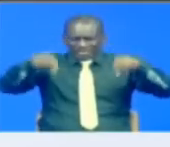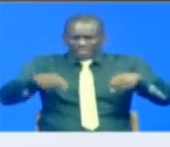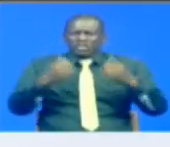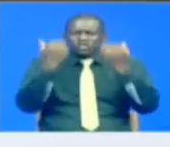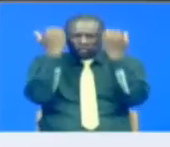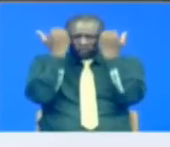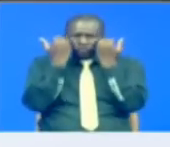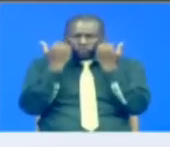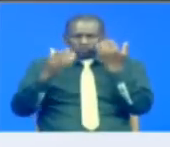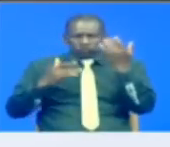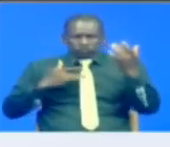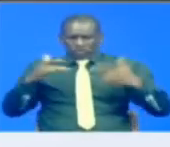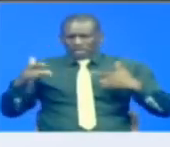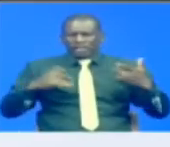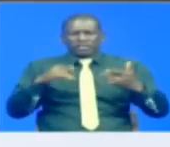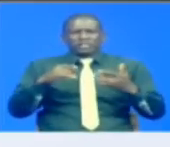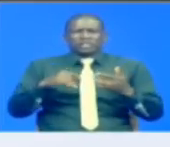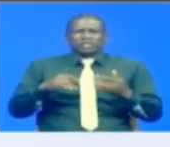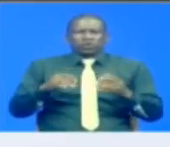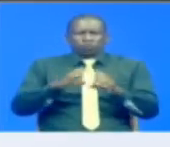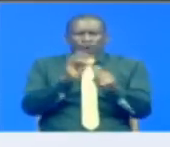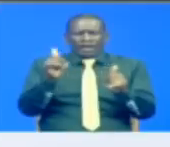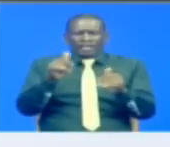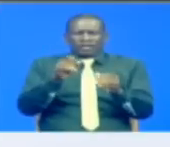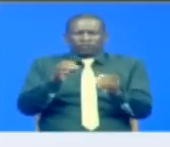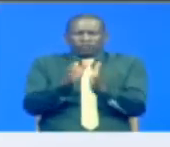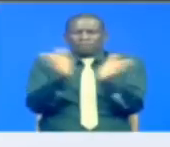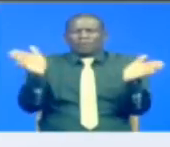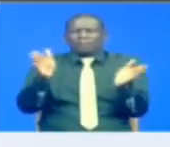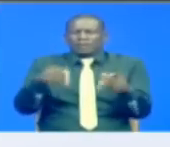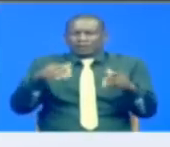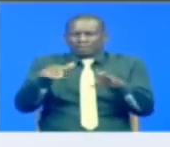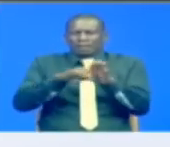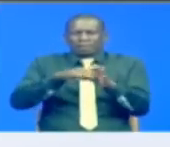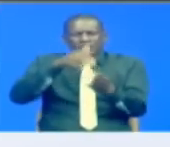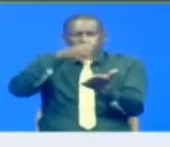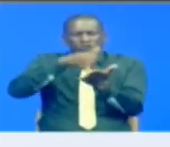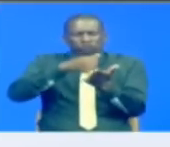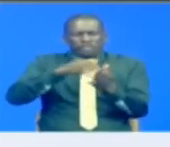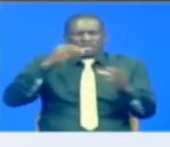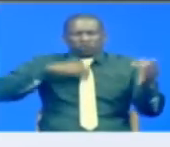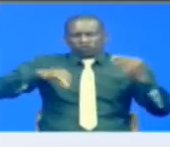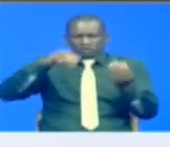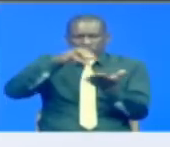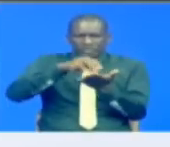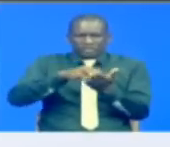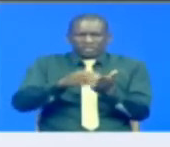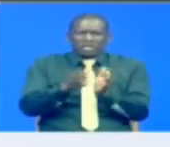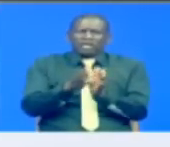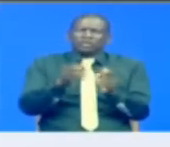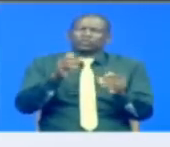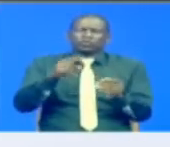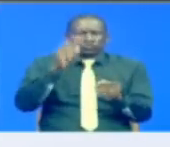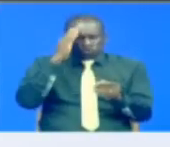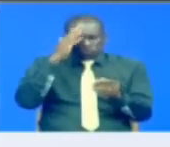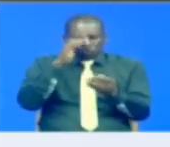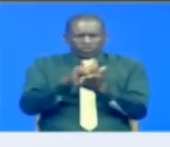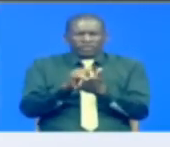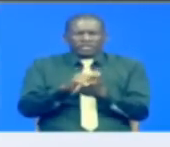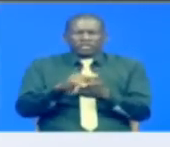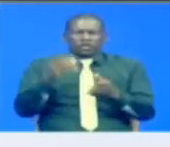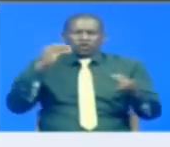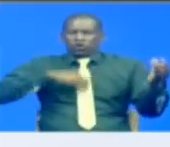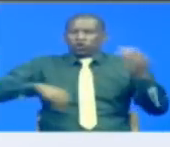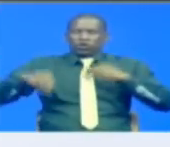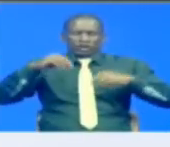consider wider public good in corruption cases. They need to be conscious that rogue investigators and prosecutors exist